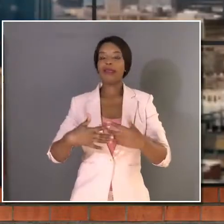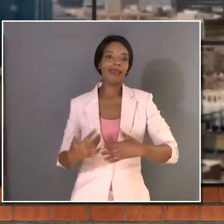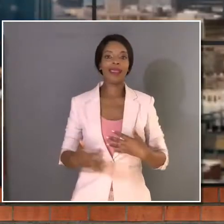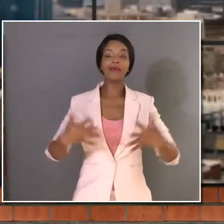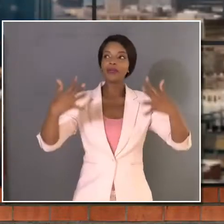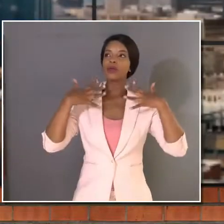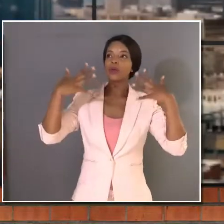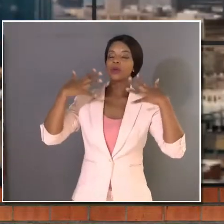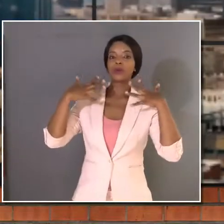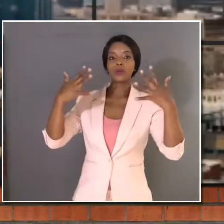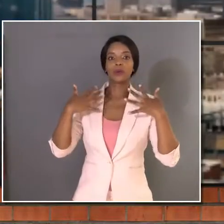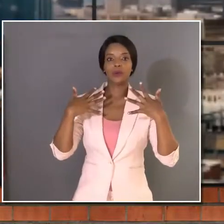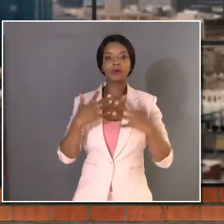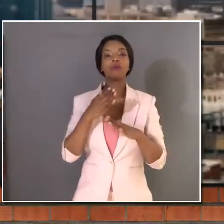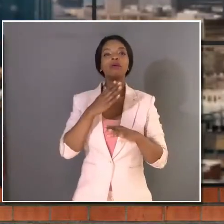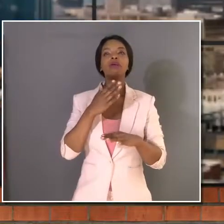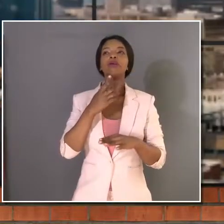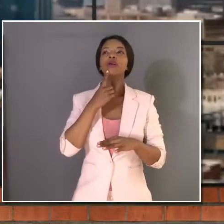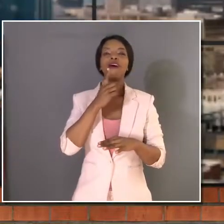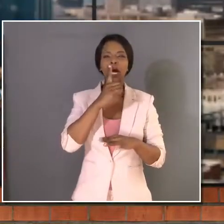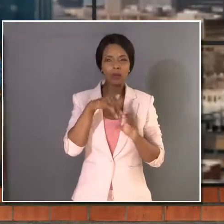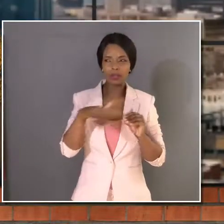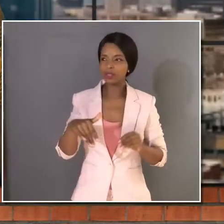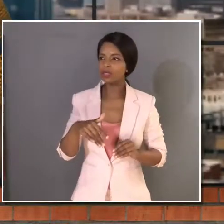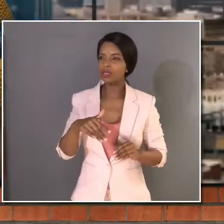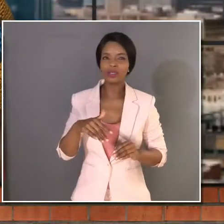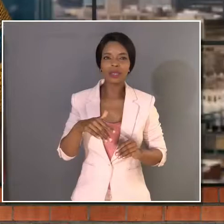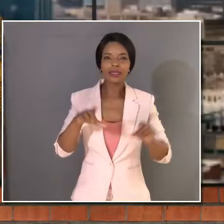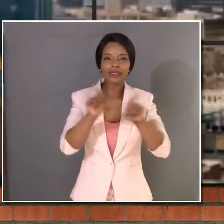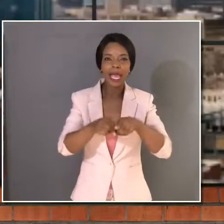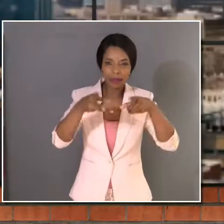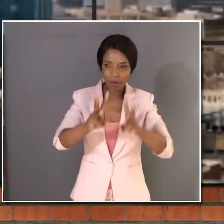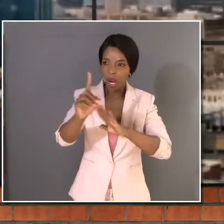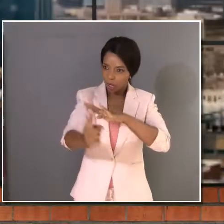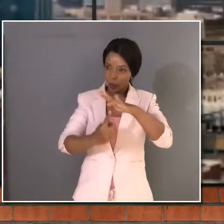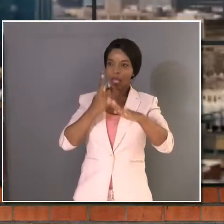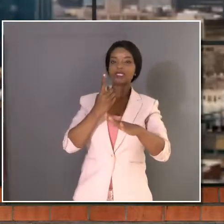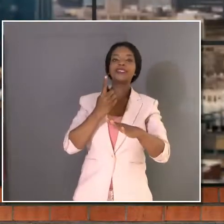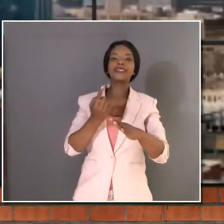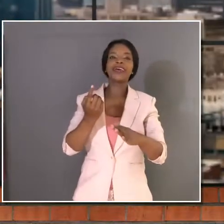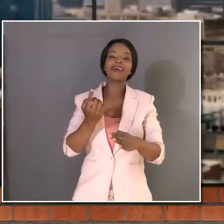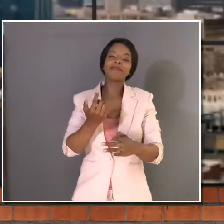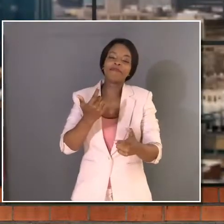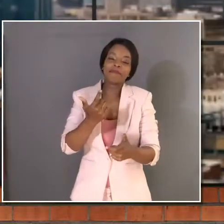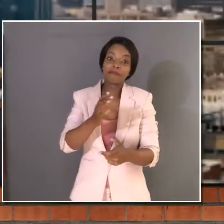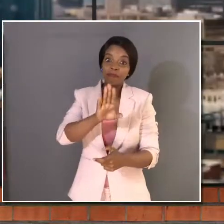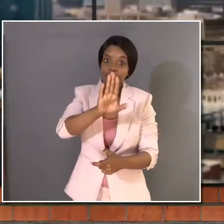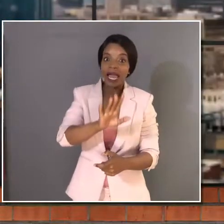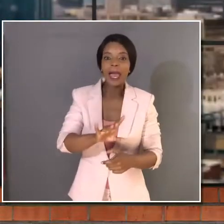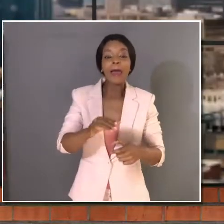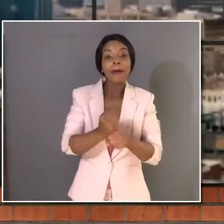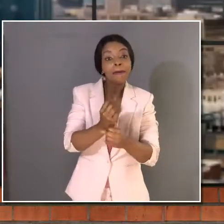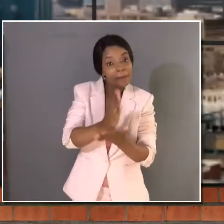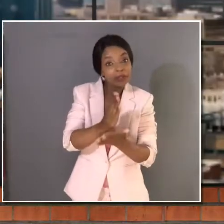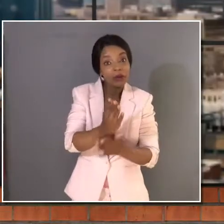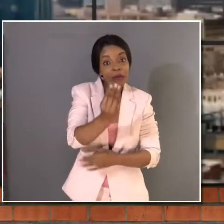fresh air. Emergency exits, well, pretty much where you came in, through your front door or the front office building. Make sure you have